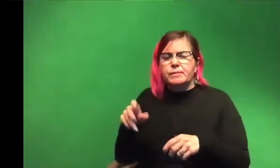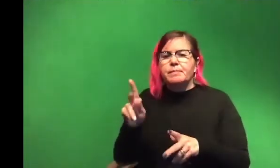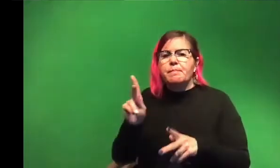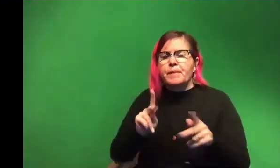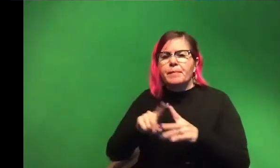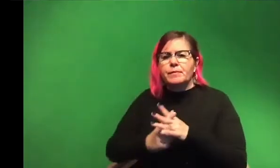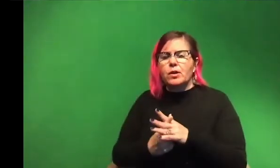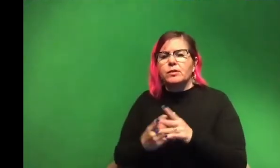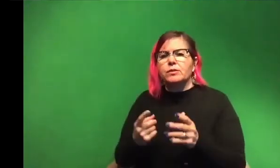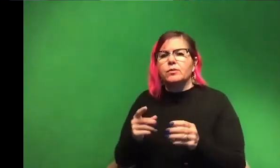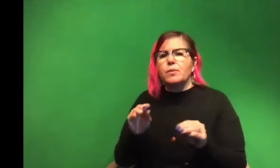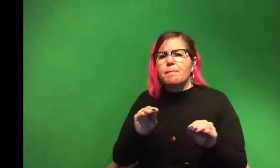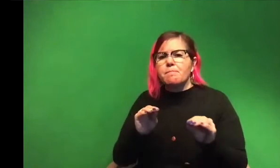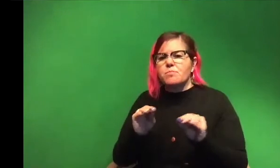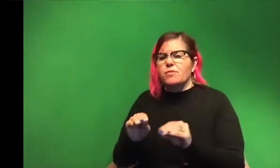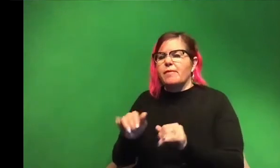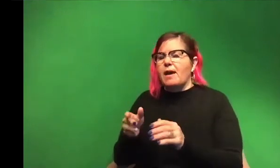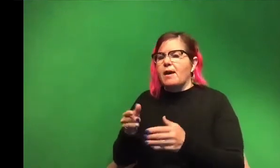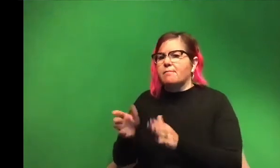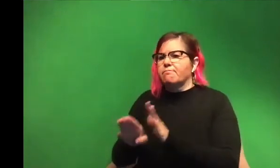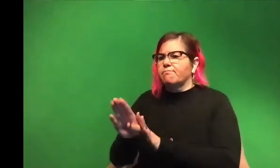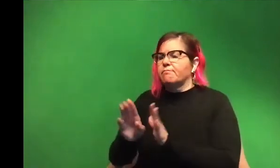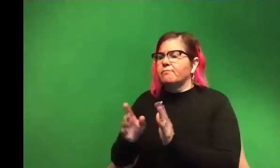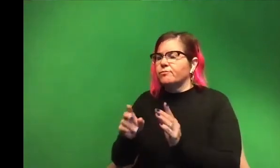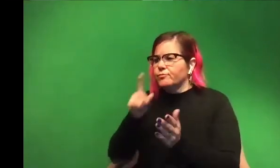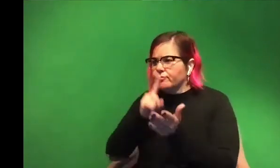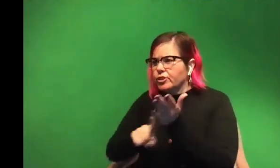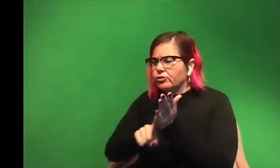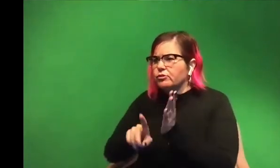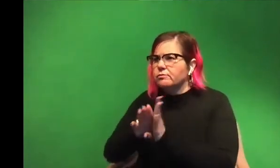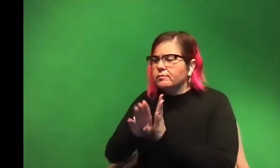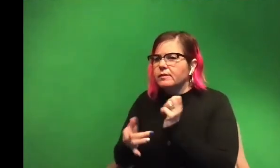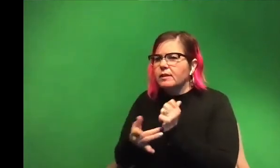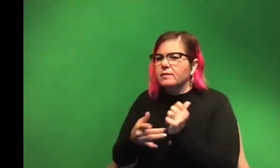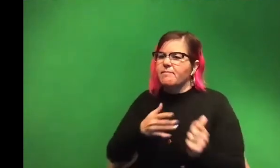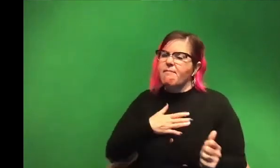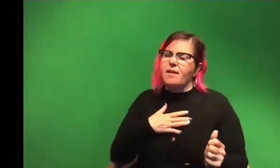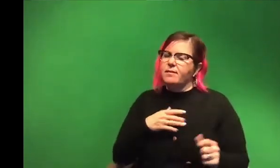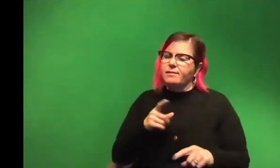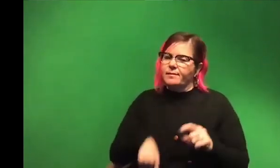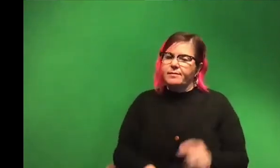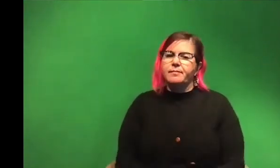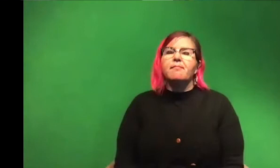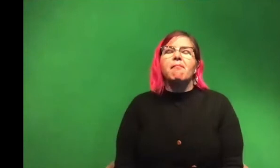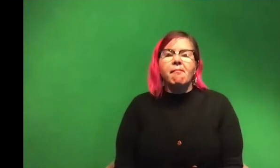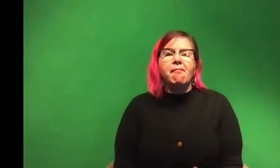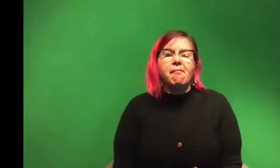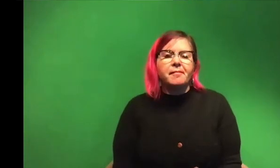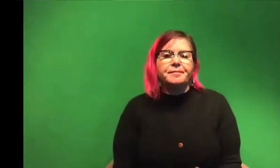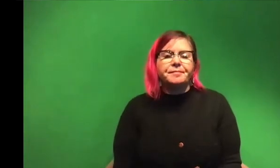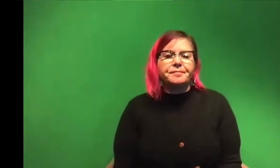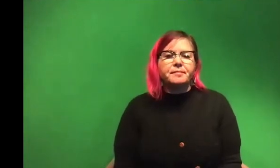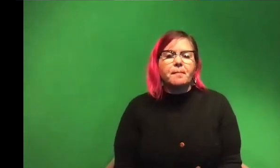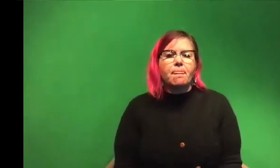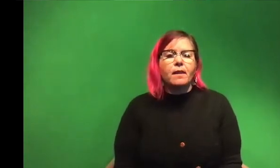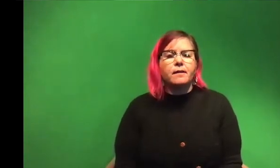to move in that direction in terms of research and development, but none of ours can. Fair enough. Let's see.